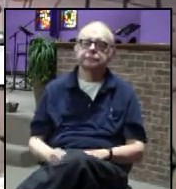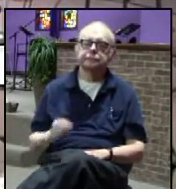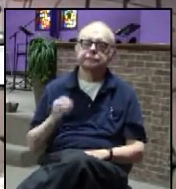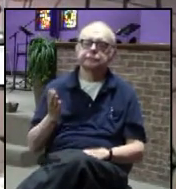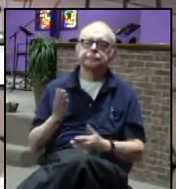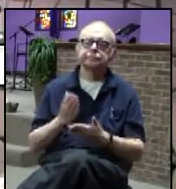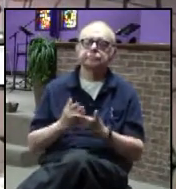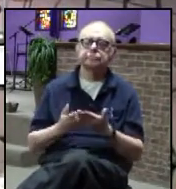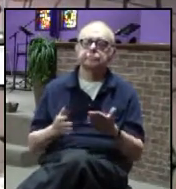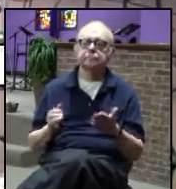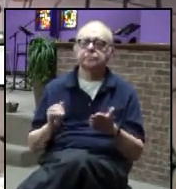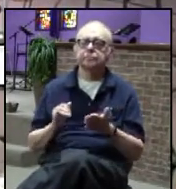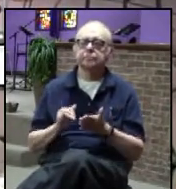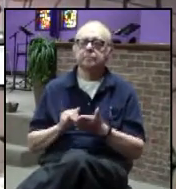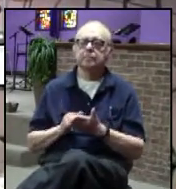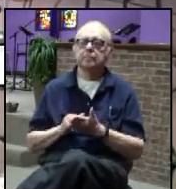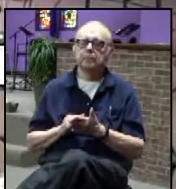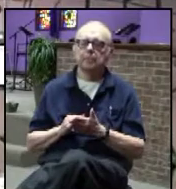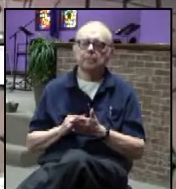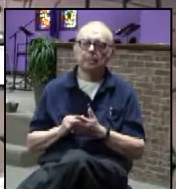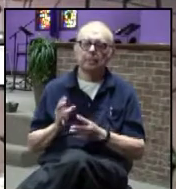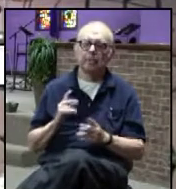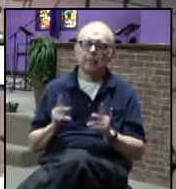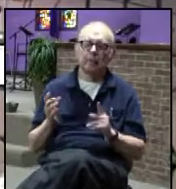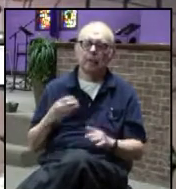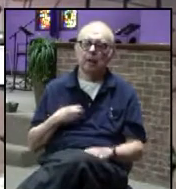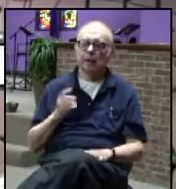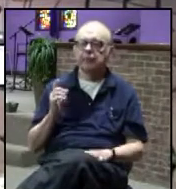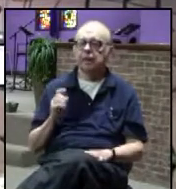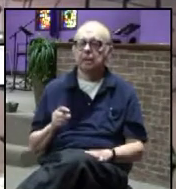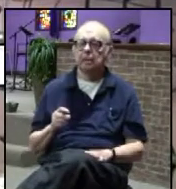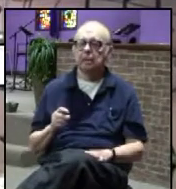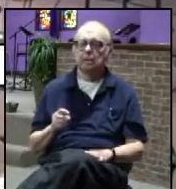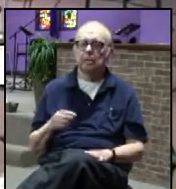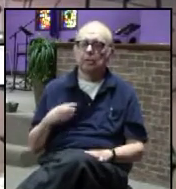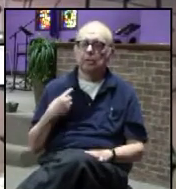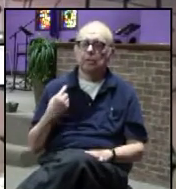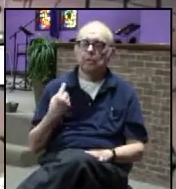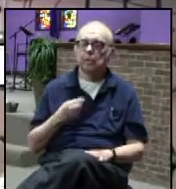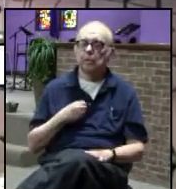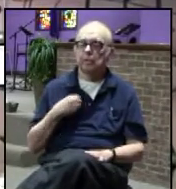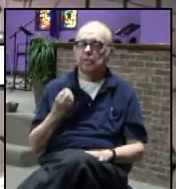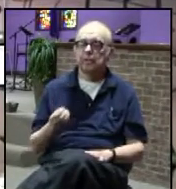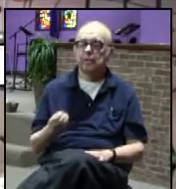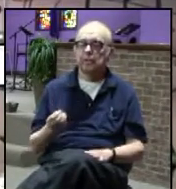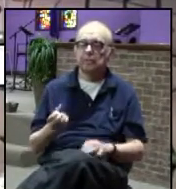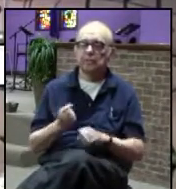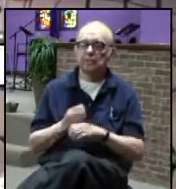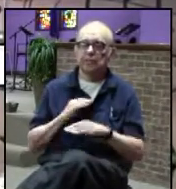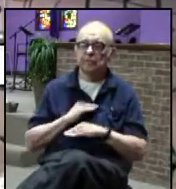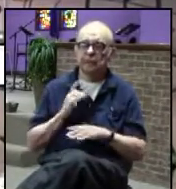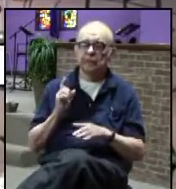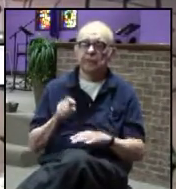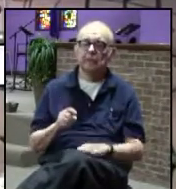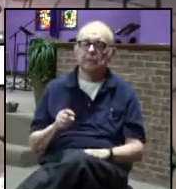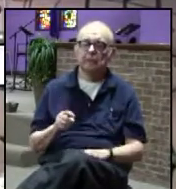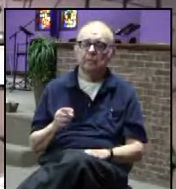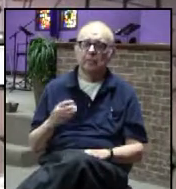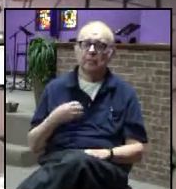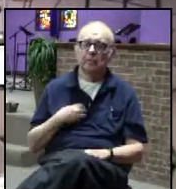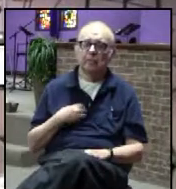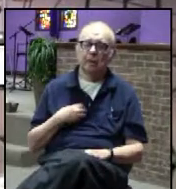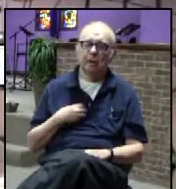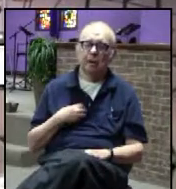part of saying there's people that have needs and we're going to give them. And so I have